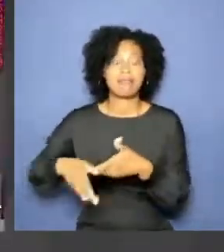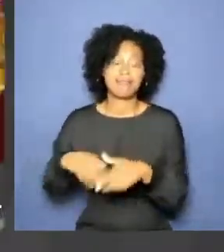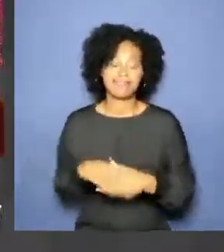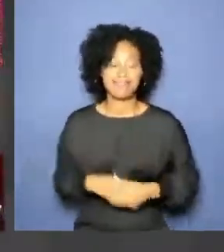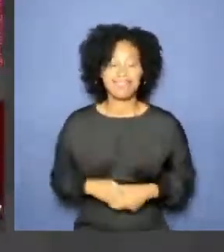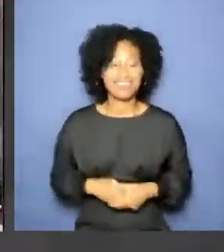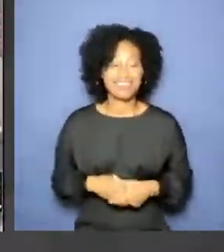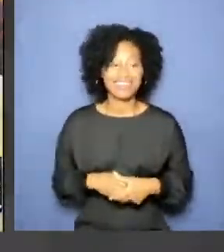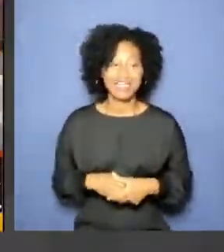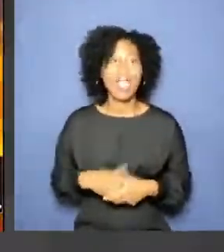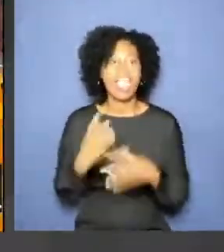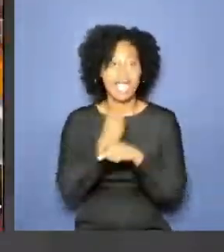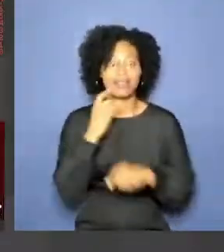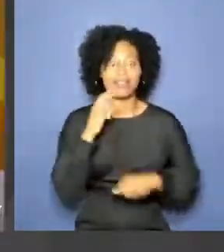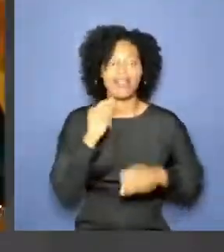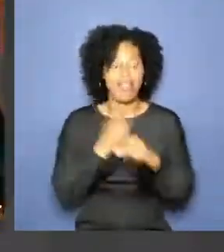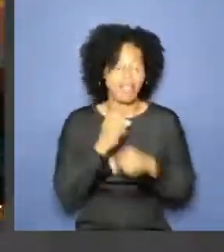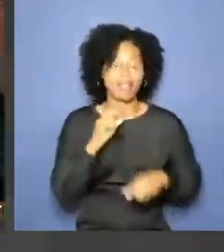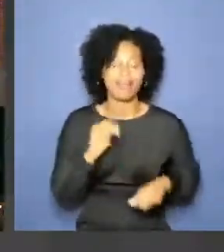I got it. I got it.